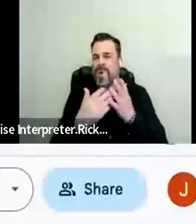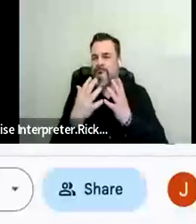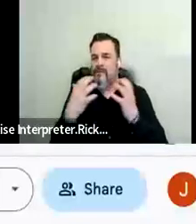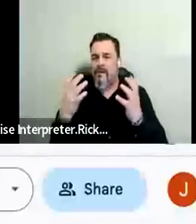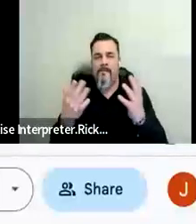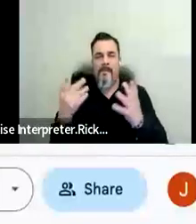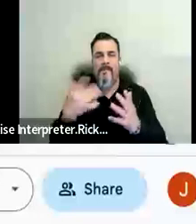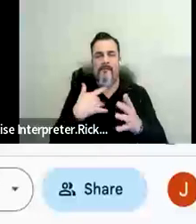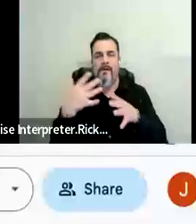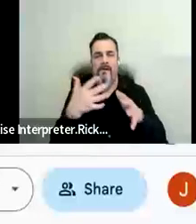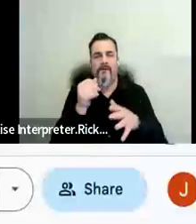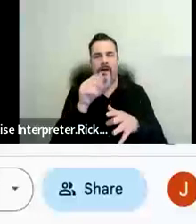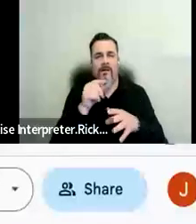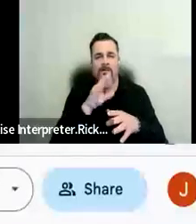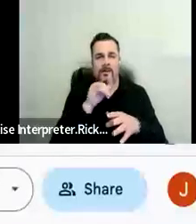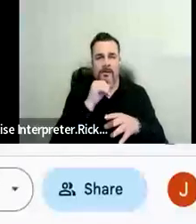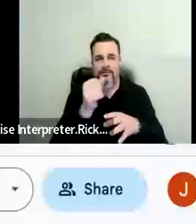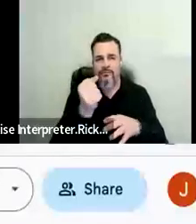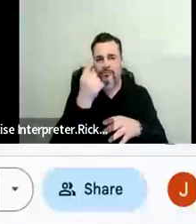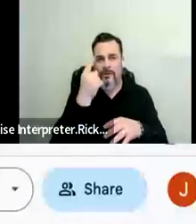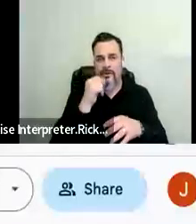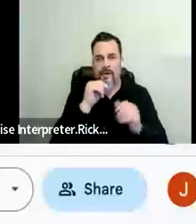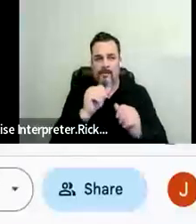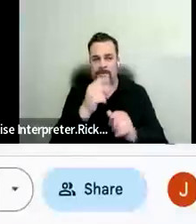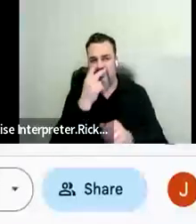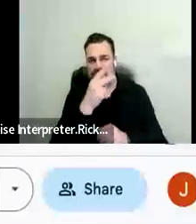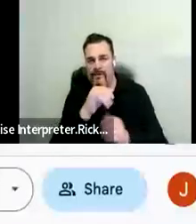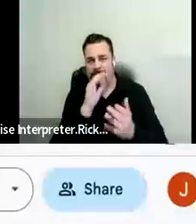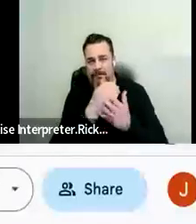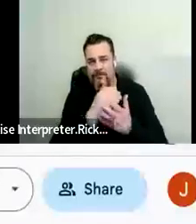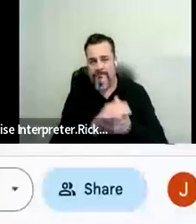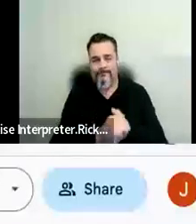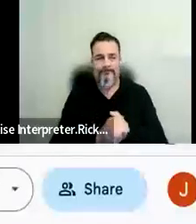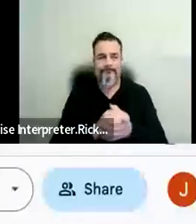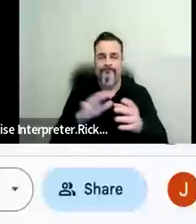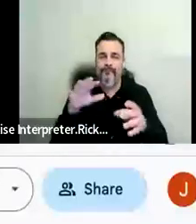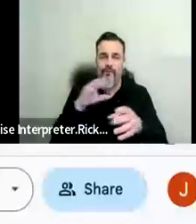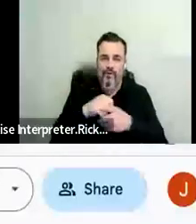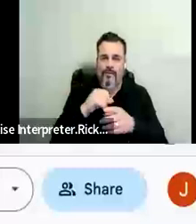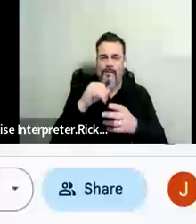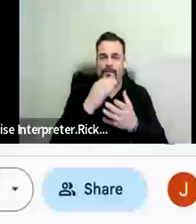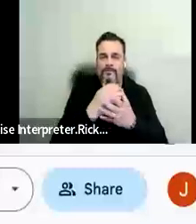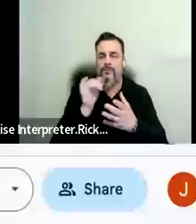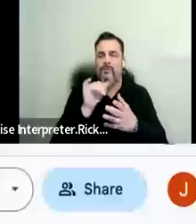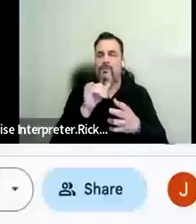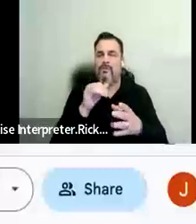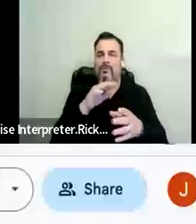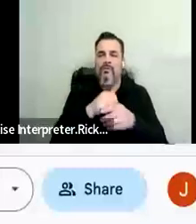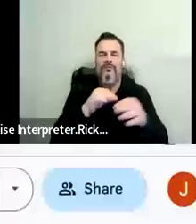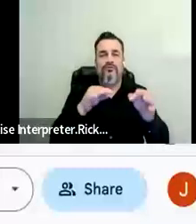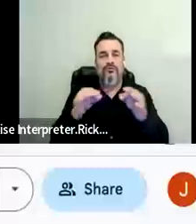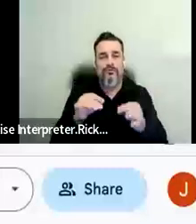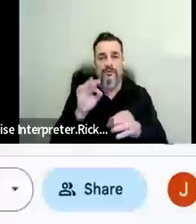be left out by not understanding what that, or not being able to see that image. Include the image, but also include a description of